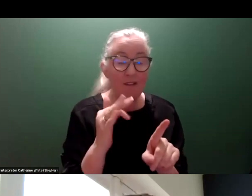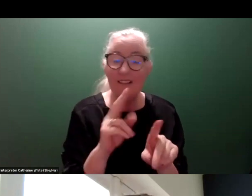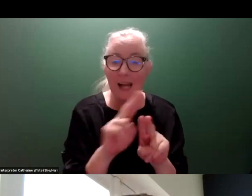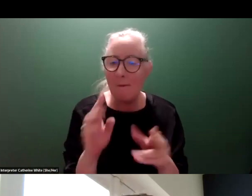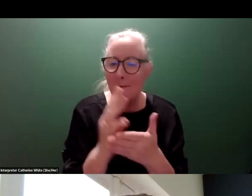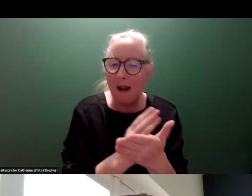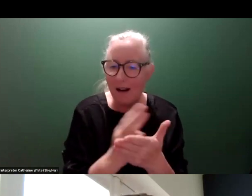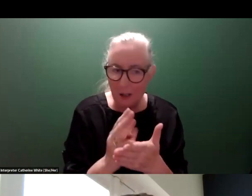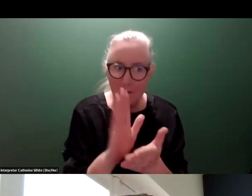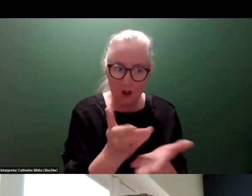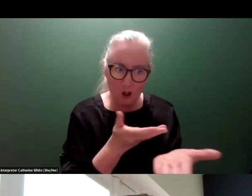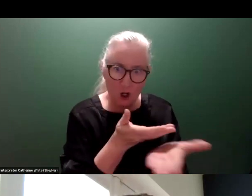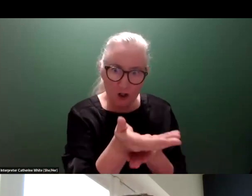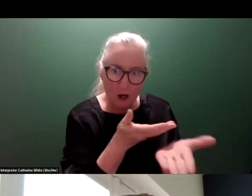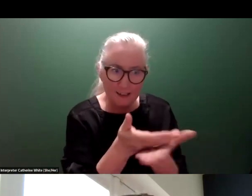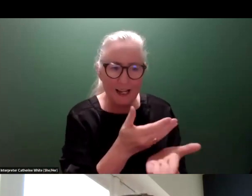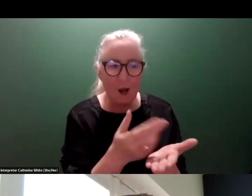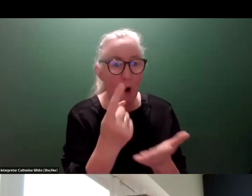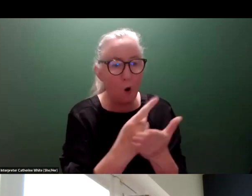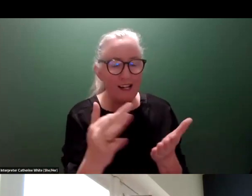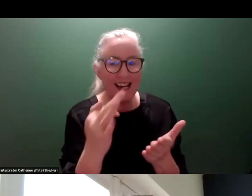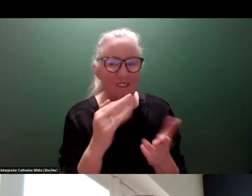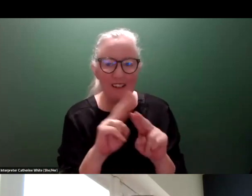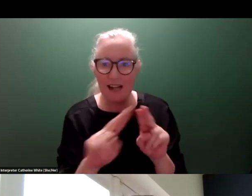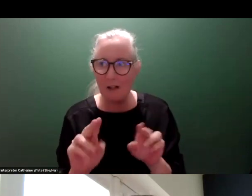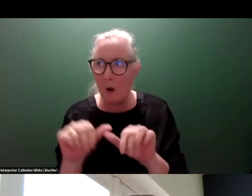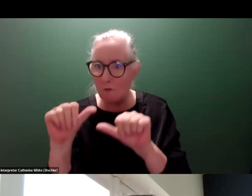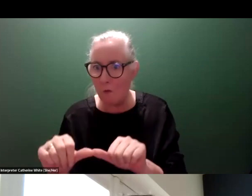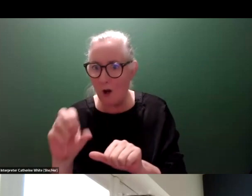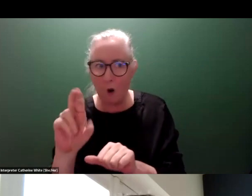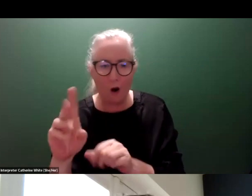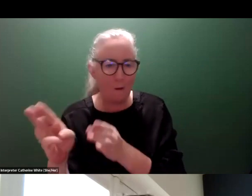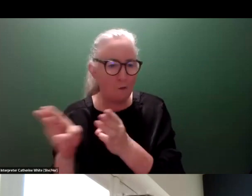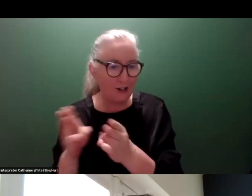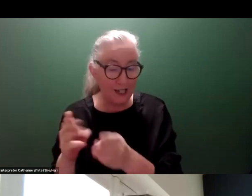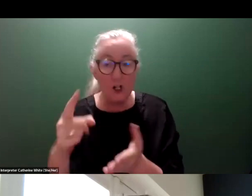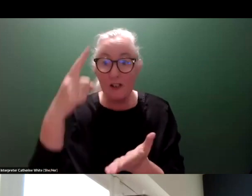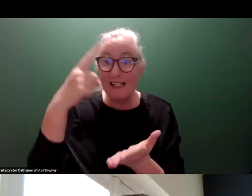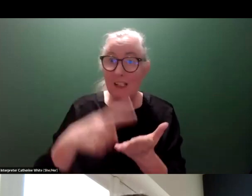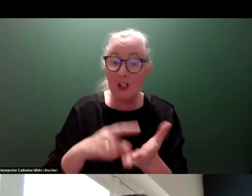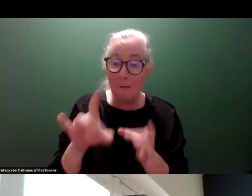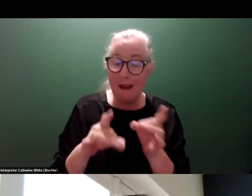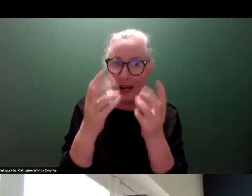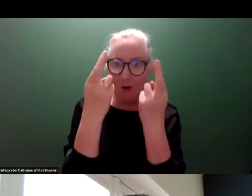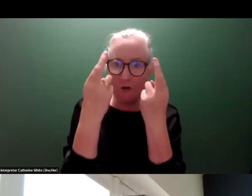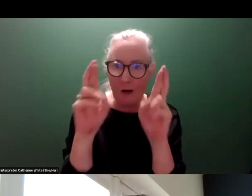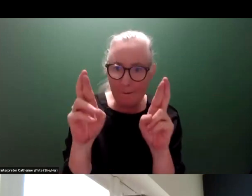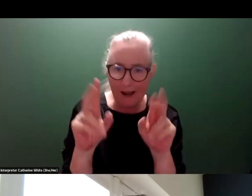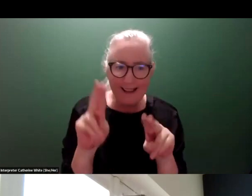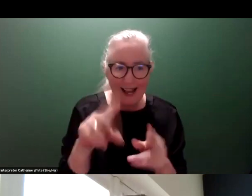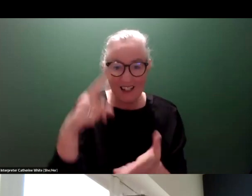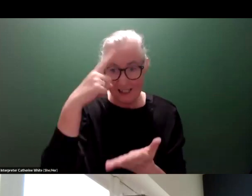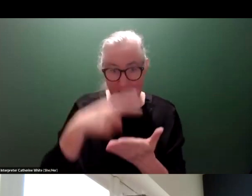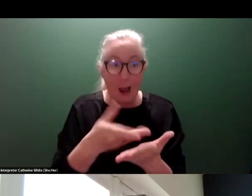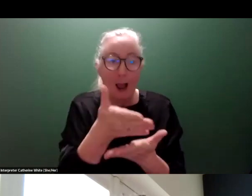be consulted unless it's not appropriate or practicable. A decision-making representative can decide on behalf of